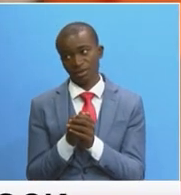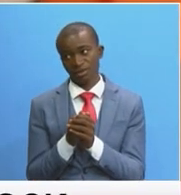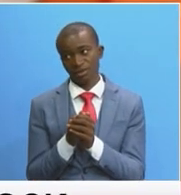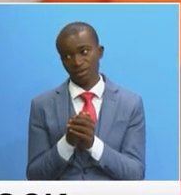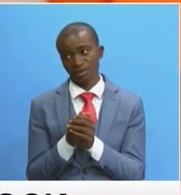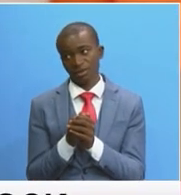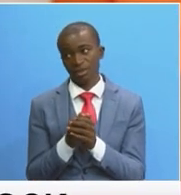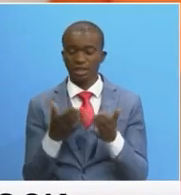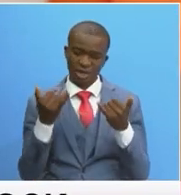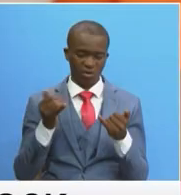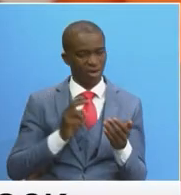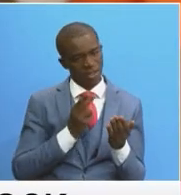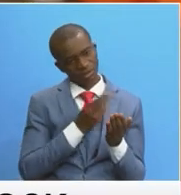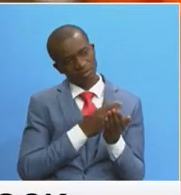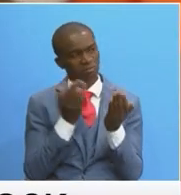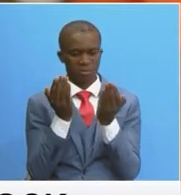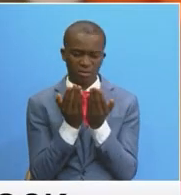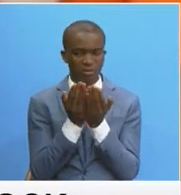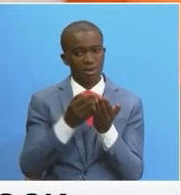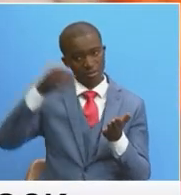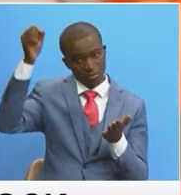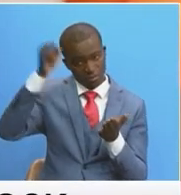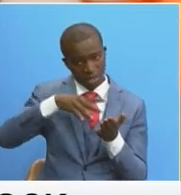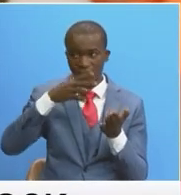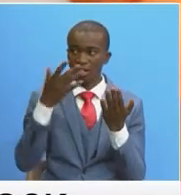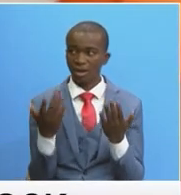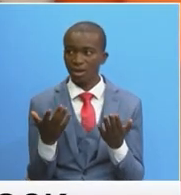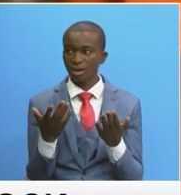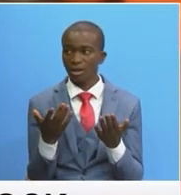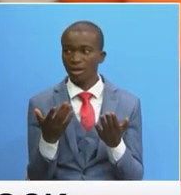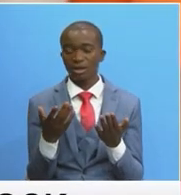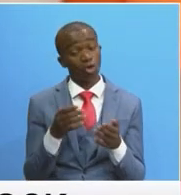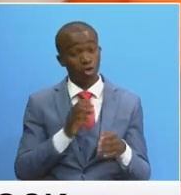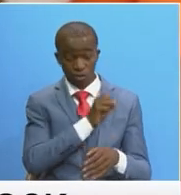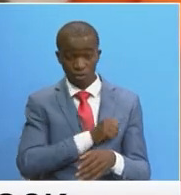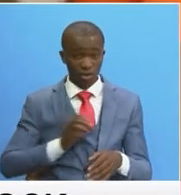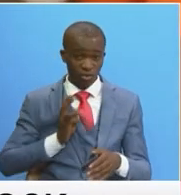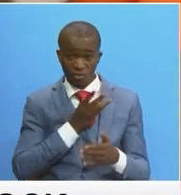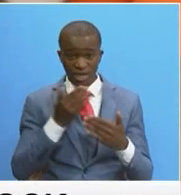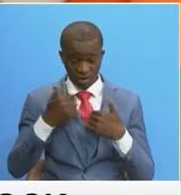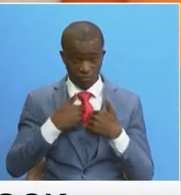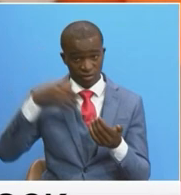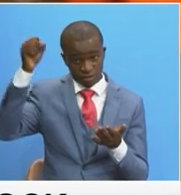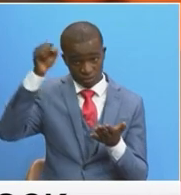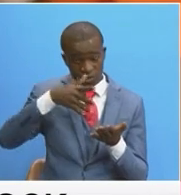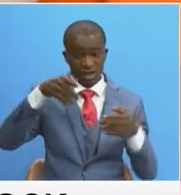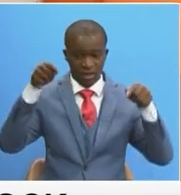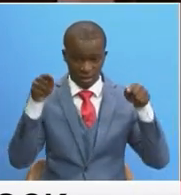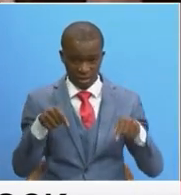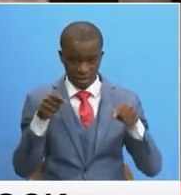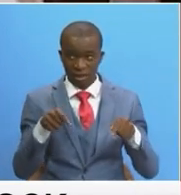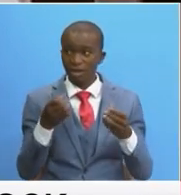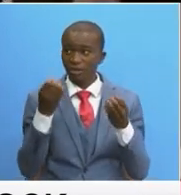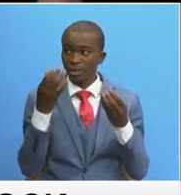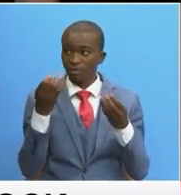like solar lighting system, especially it works well for us when we, for some of our learners, have to